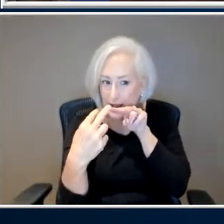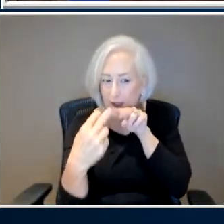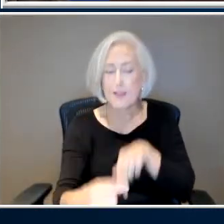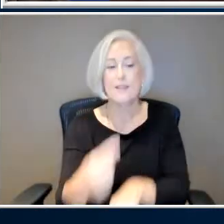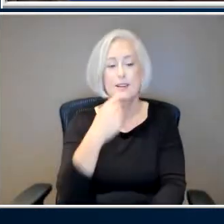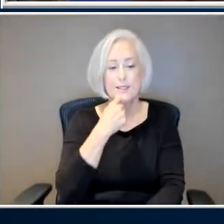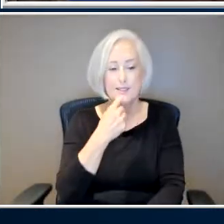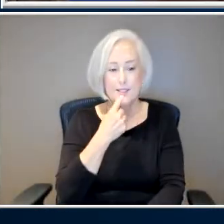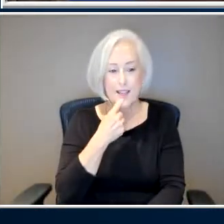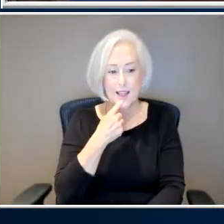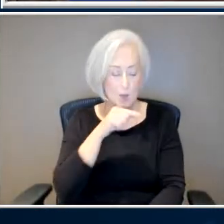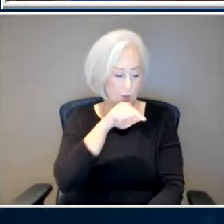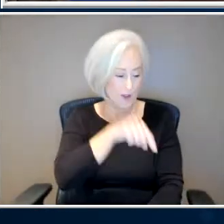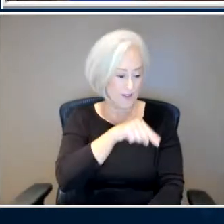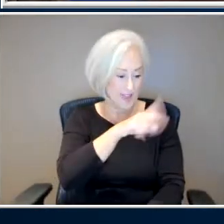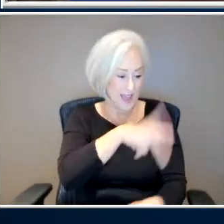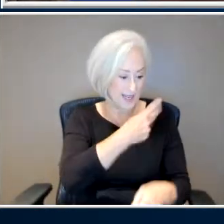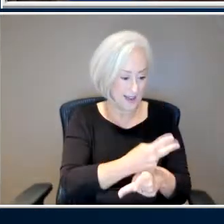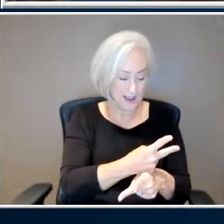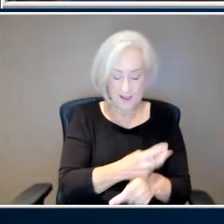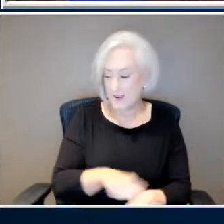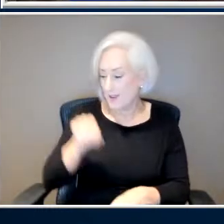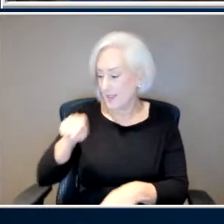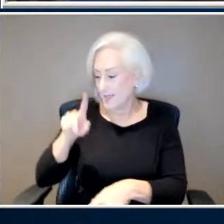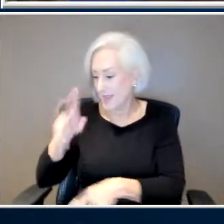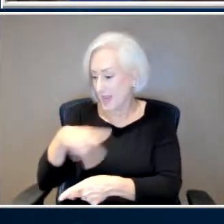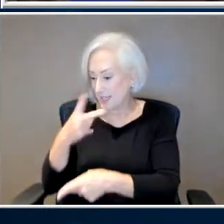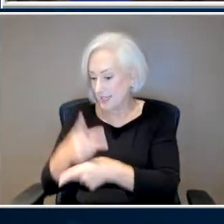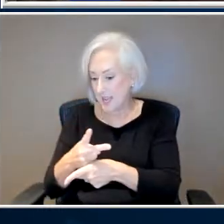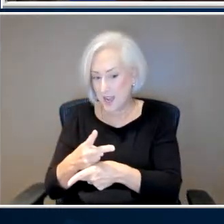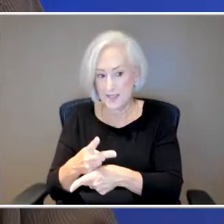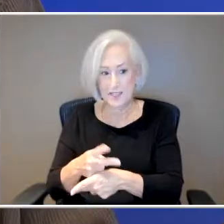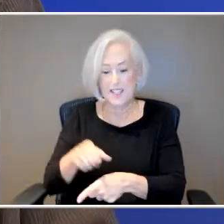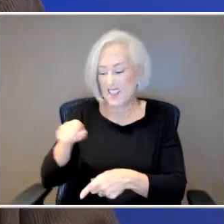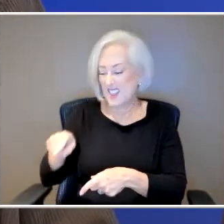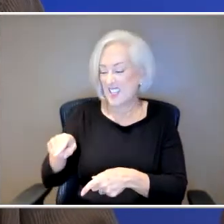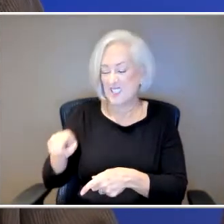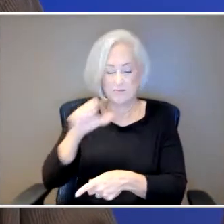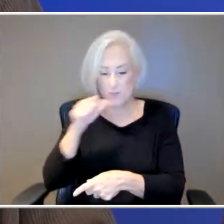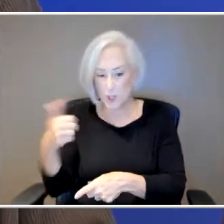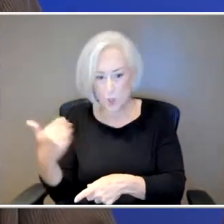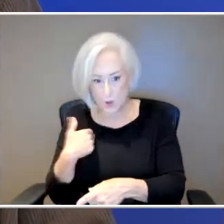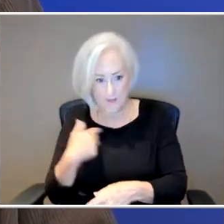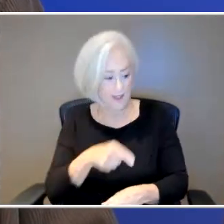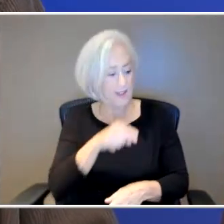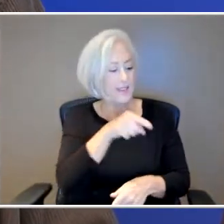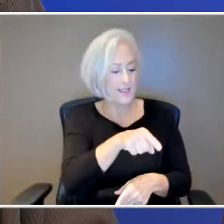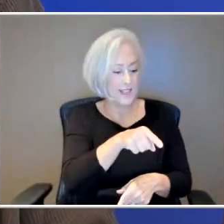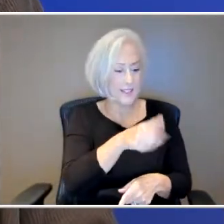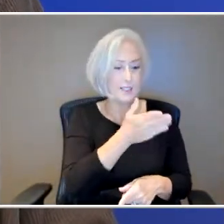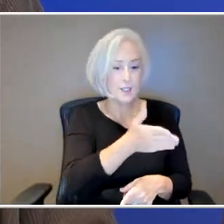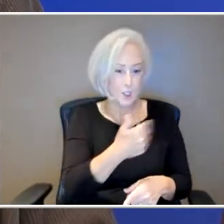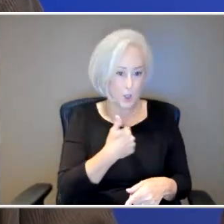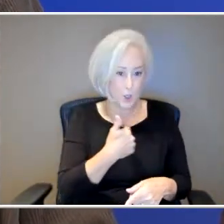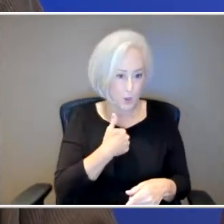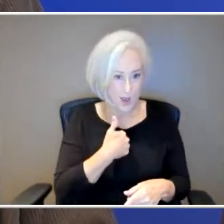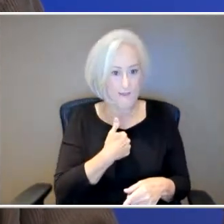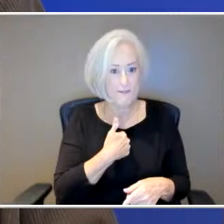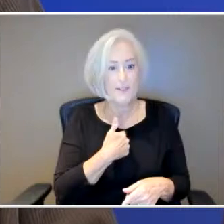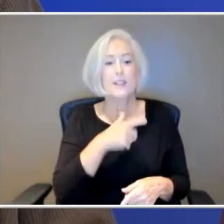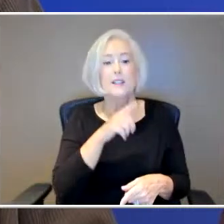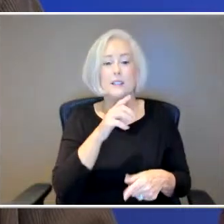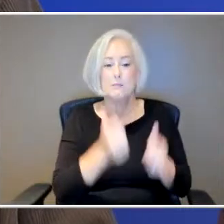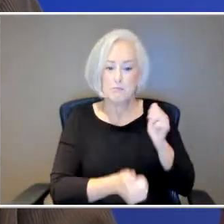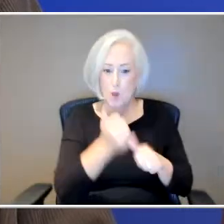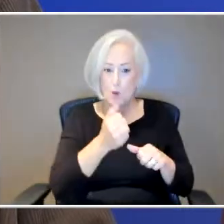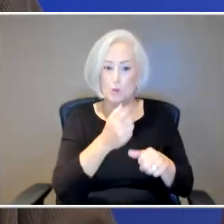there's this kind, and we're not even going to talk about this because this is not what you have. This is what you have, and it's the most beatable and it's the most treatable, and you're going